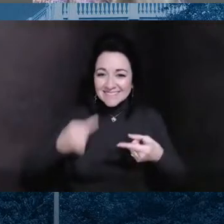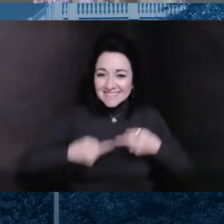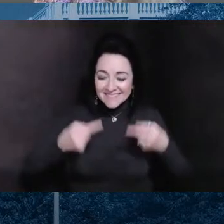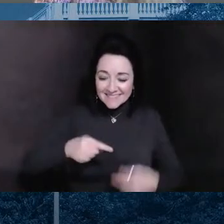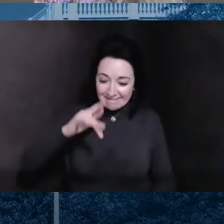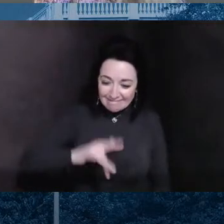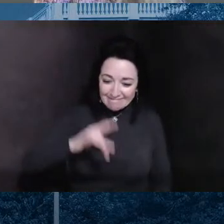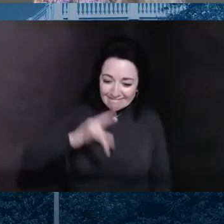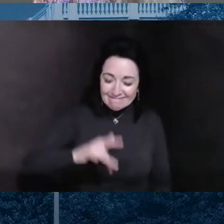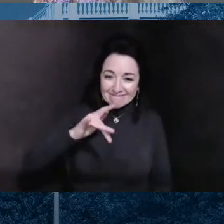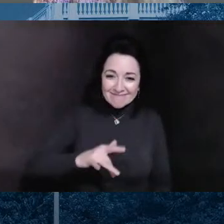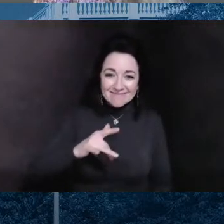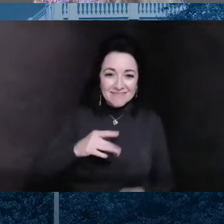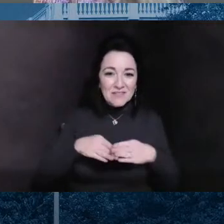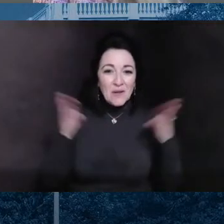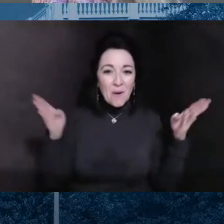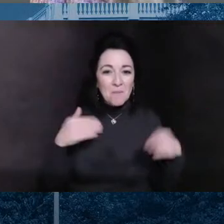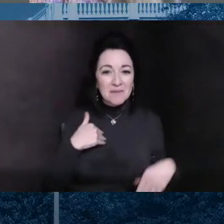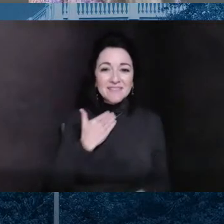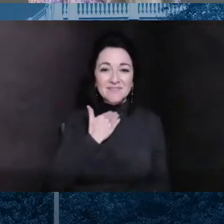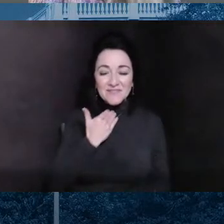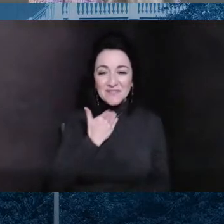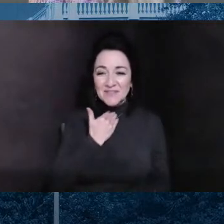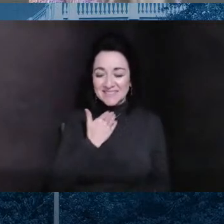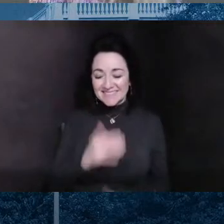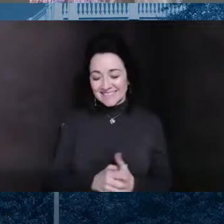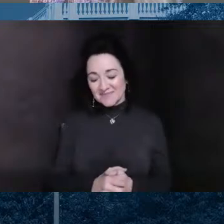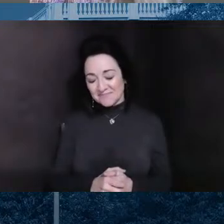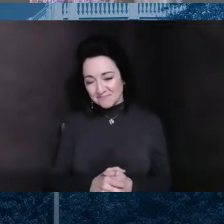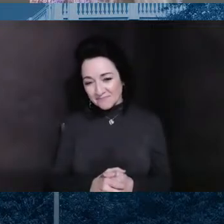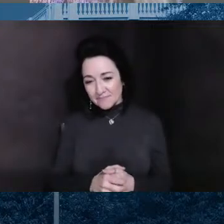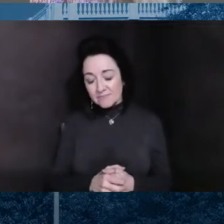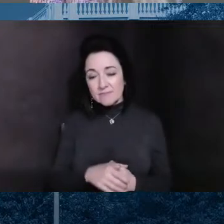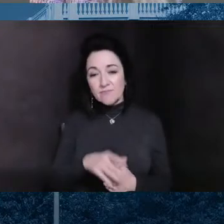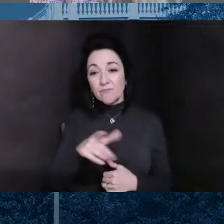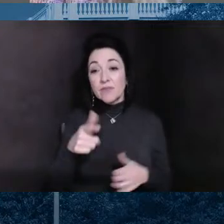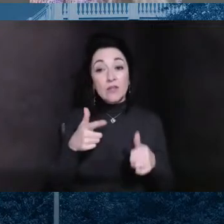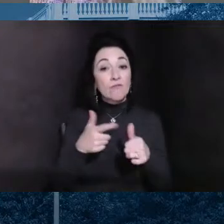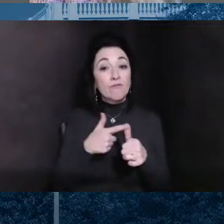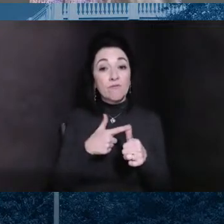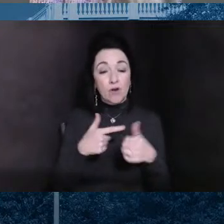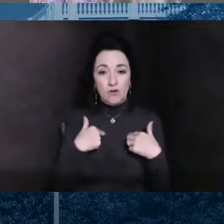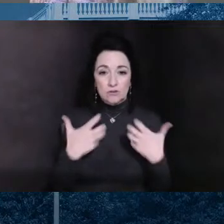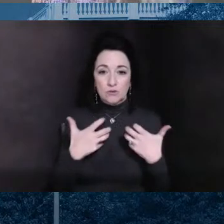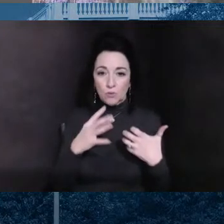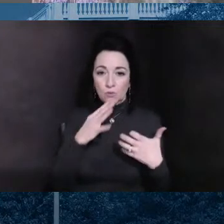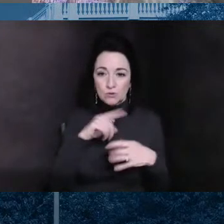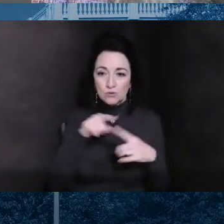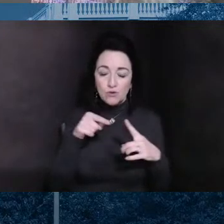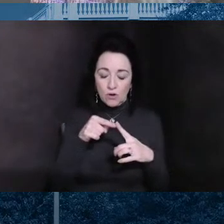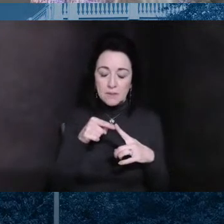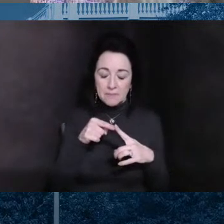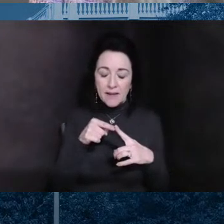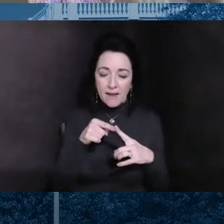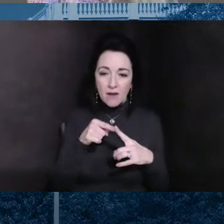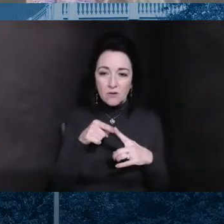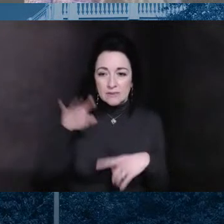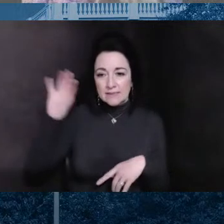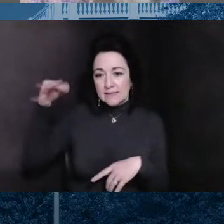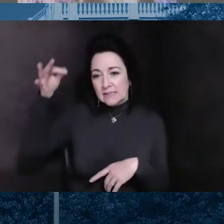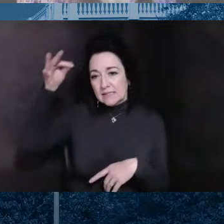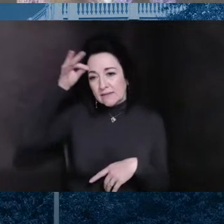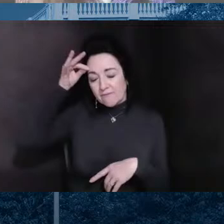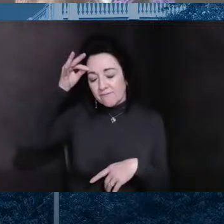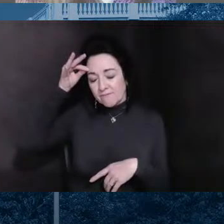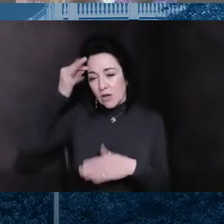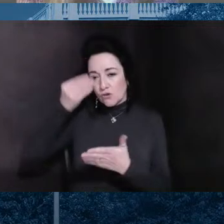into testing and talking about Vault and Curative for vaccination, really going to talk about some federal funding news. And actually, this isn't even updated with the